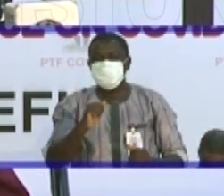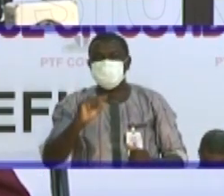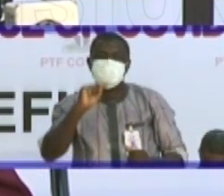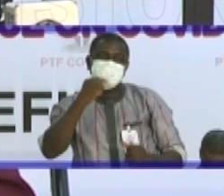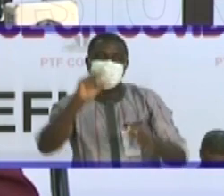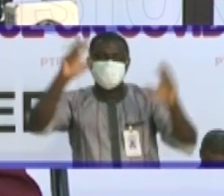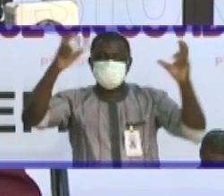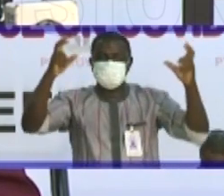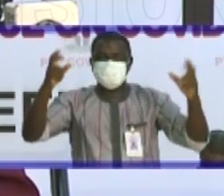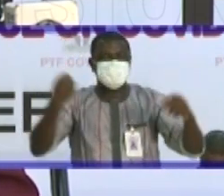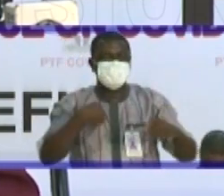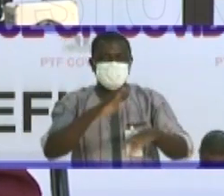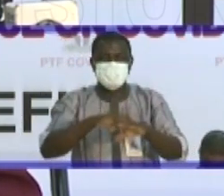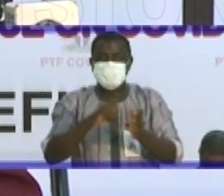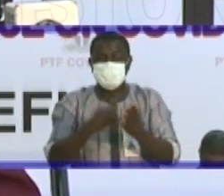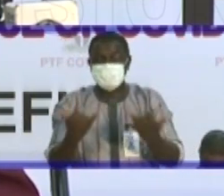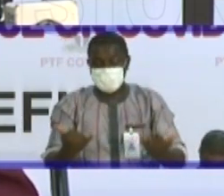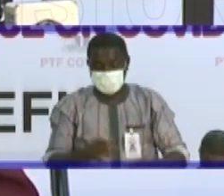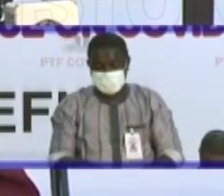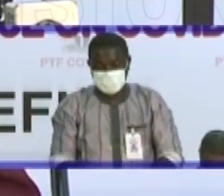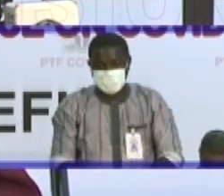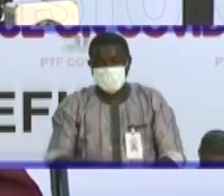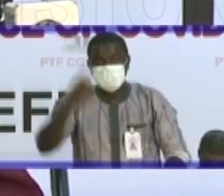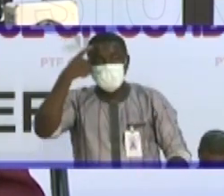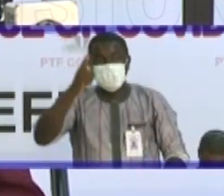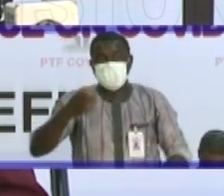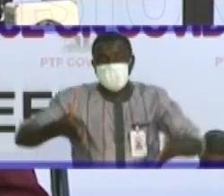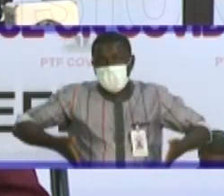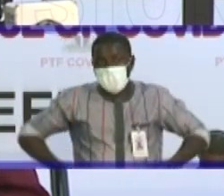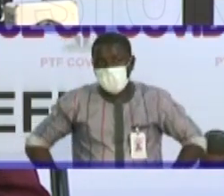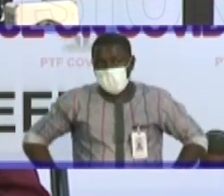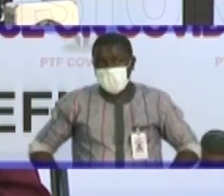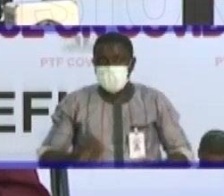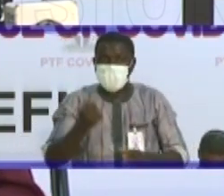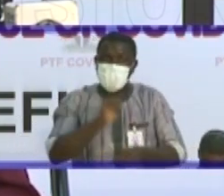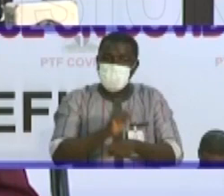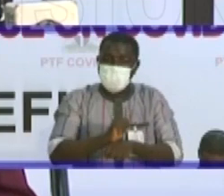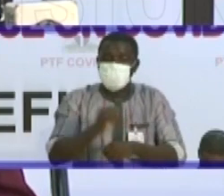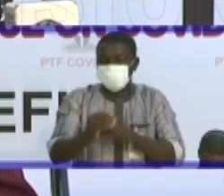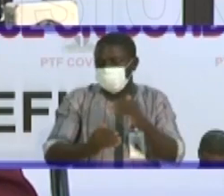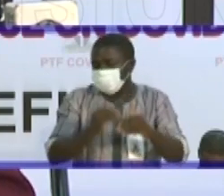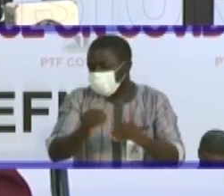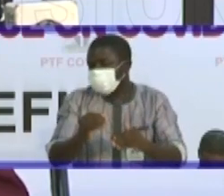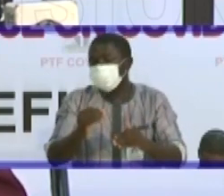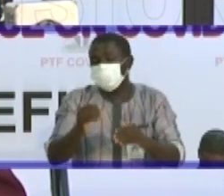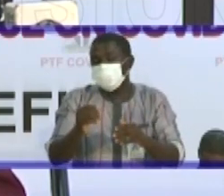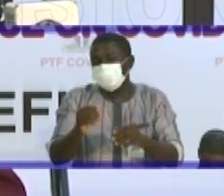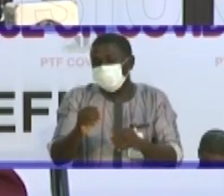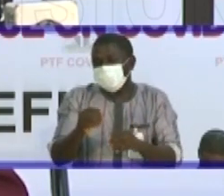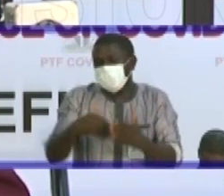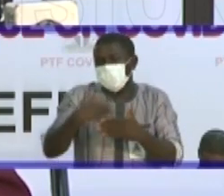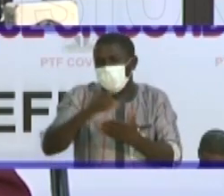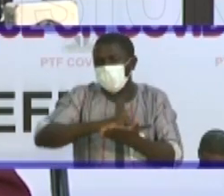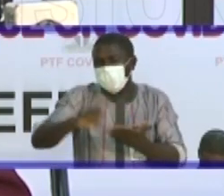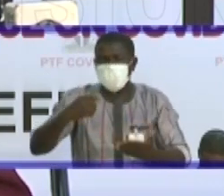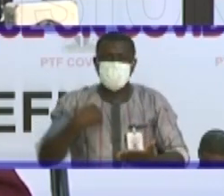As for the hazard allowance, the work is still going on. Within the next week, you will hear what